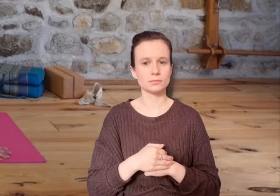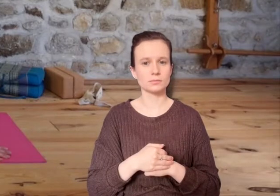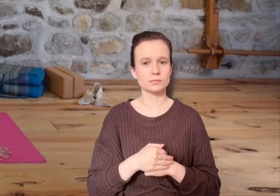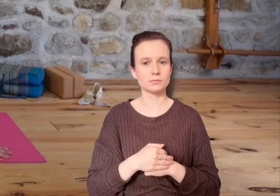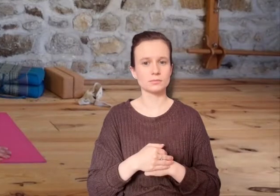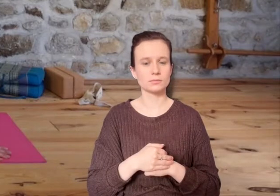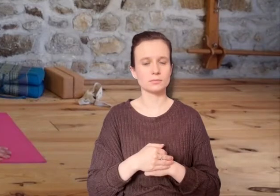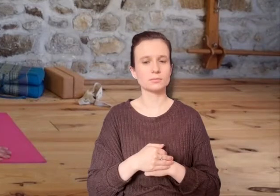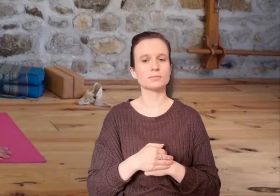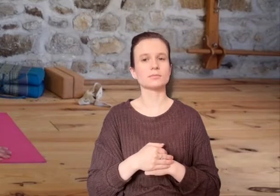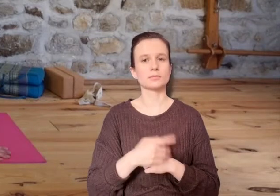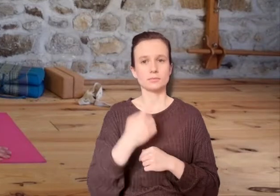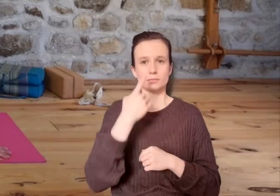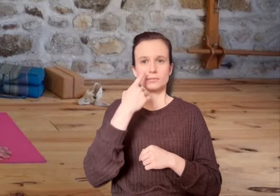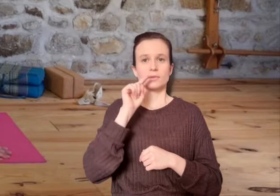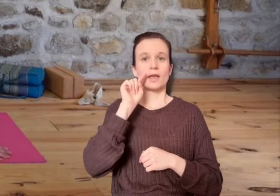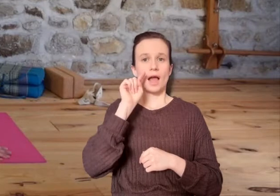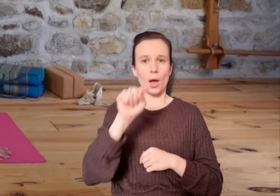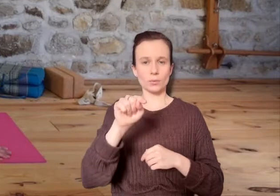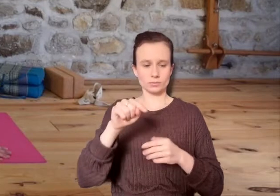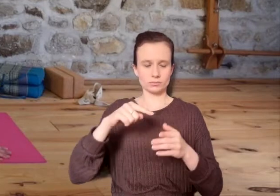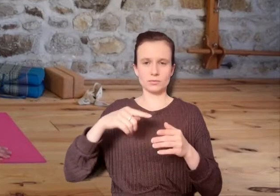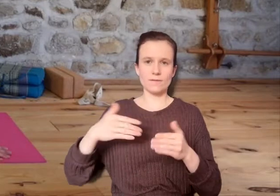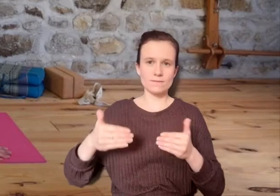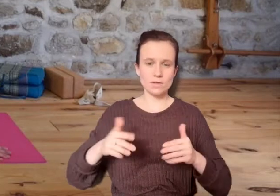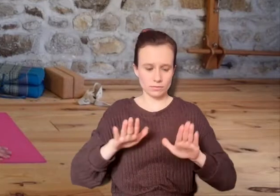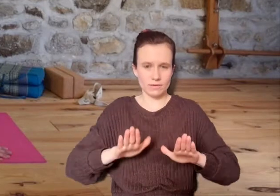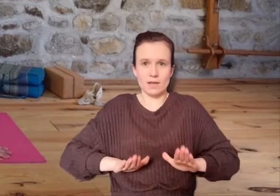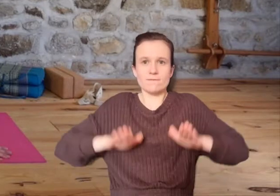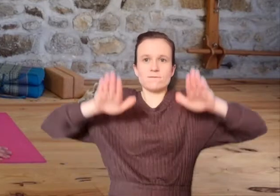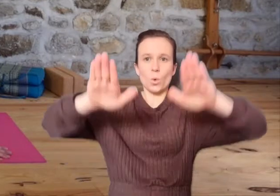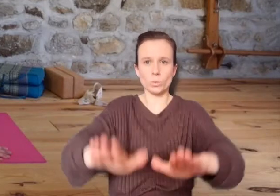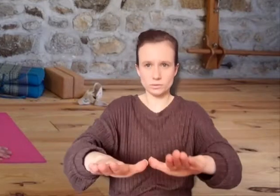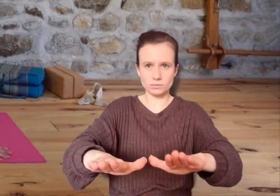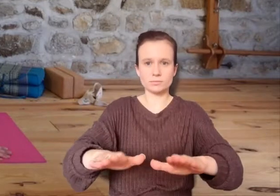And on your next exhale, you'll step forward or hop forward.